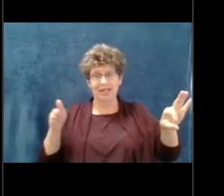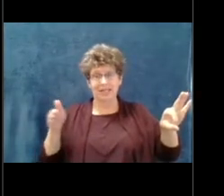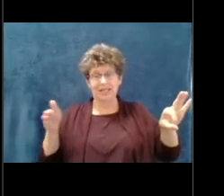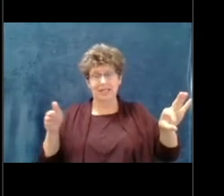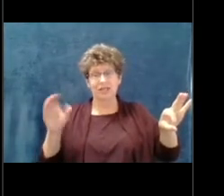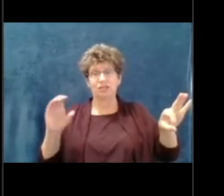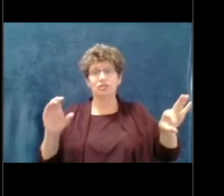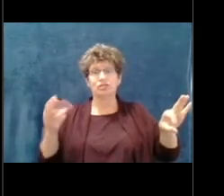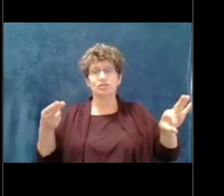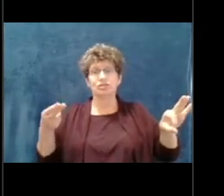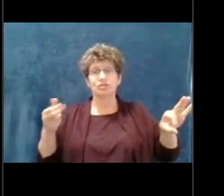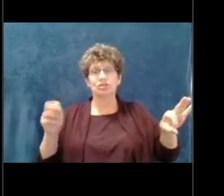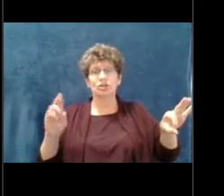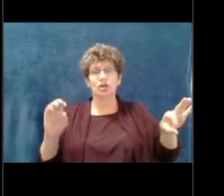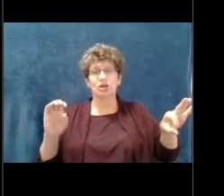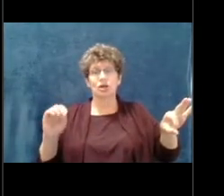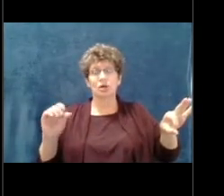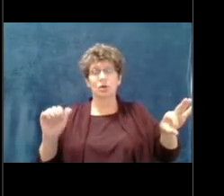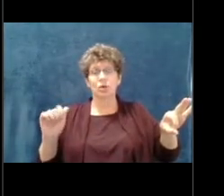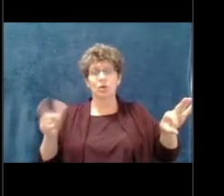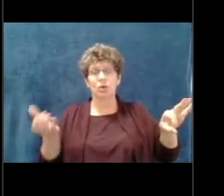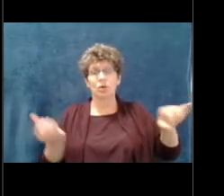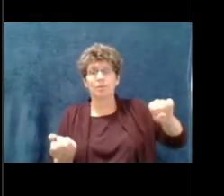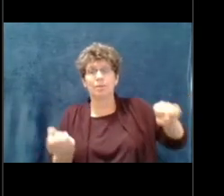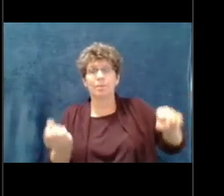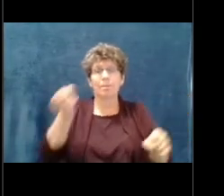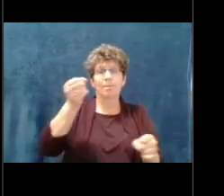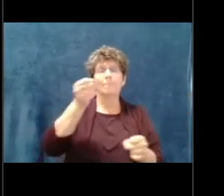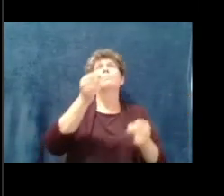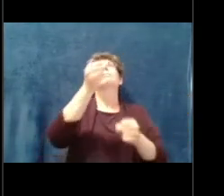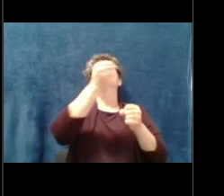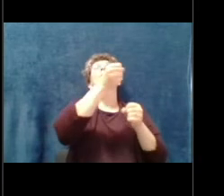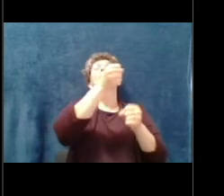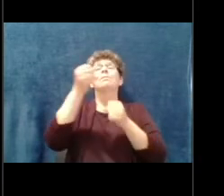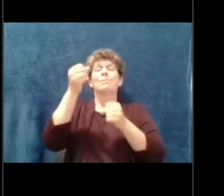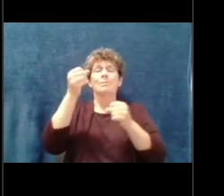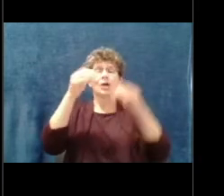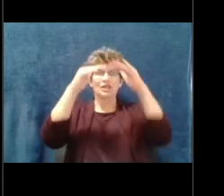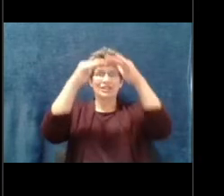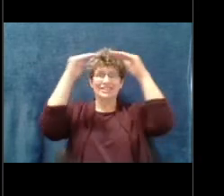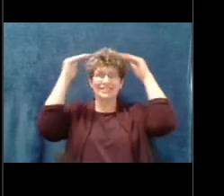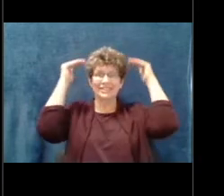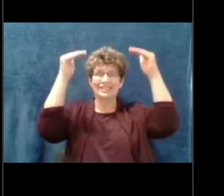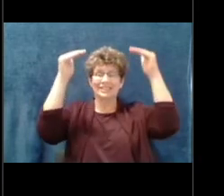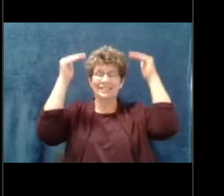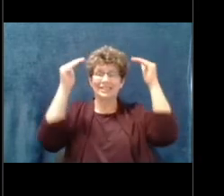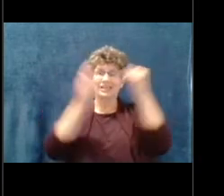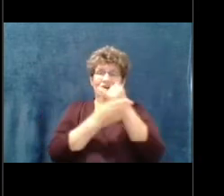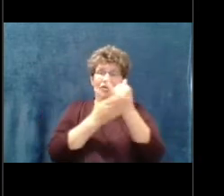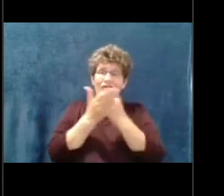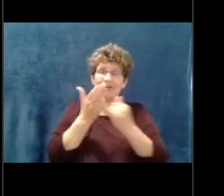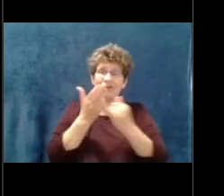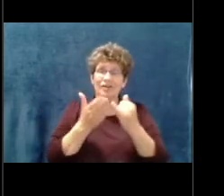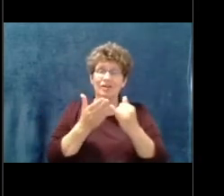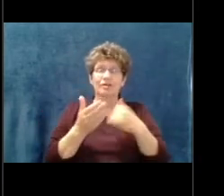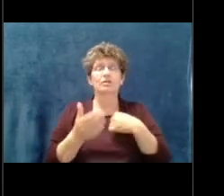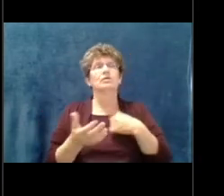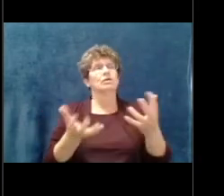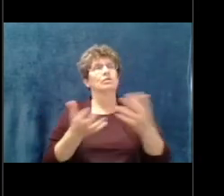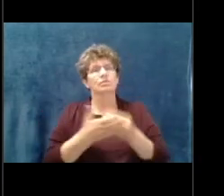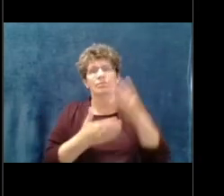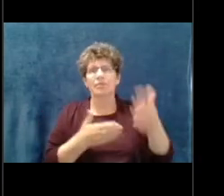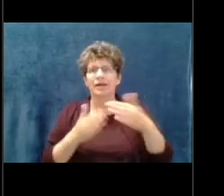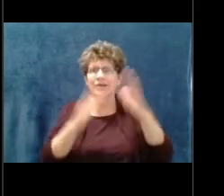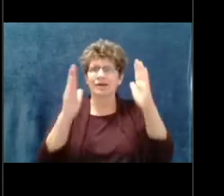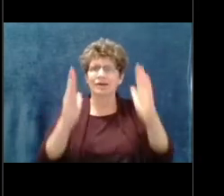this? This is cognitive flexibility. He's found an alternative way to create art, even in the face of his losses. And